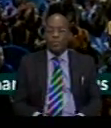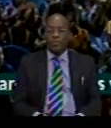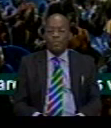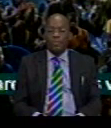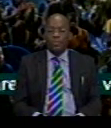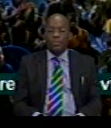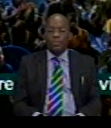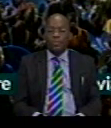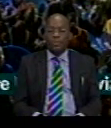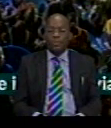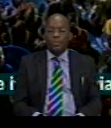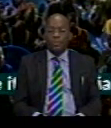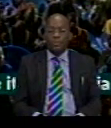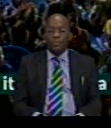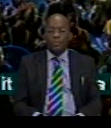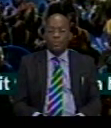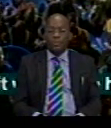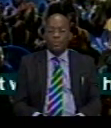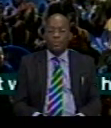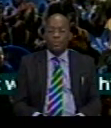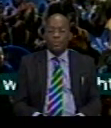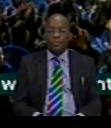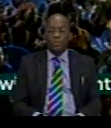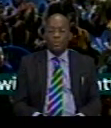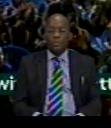Power of God is working.